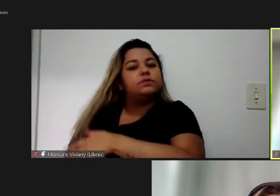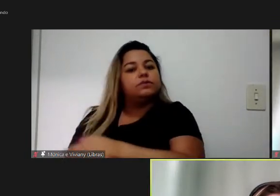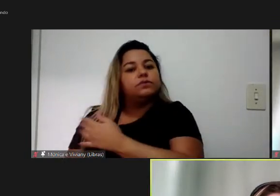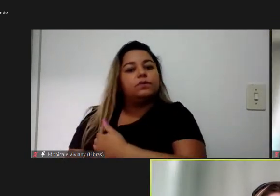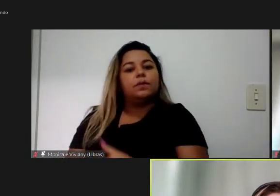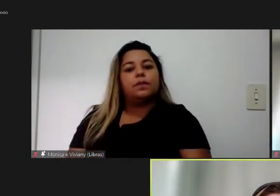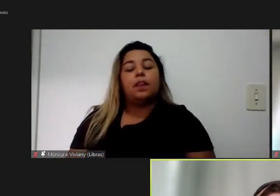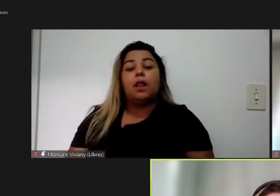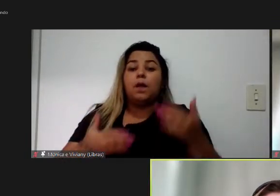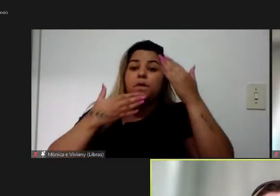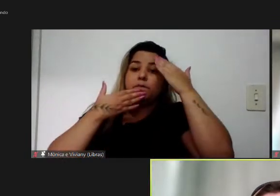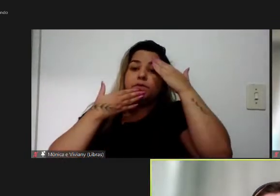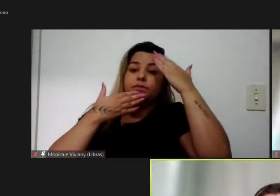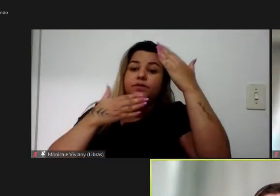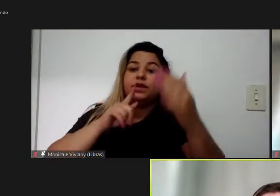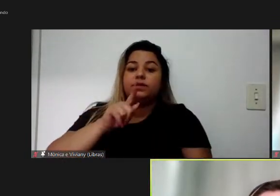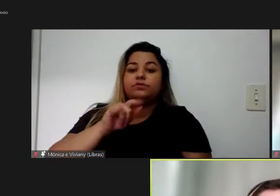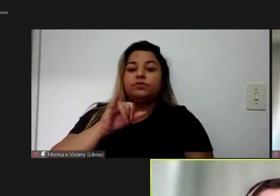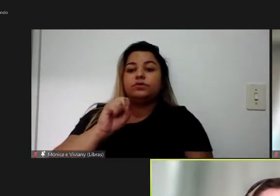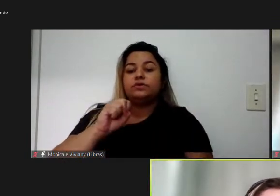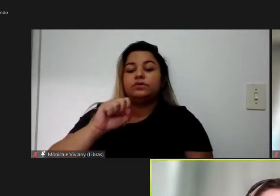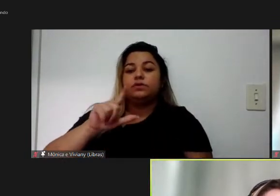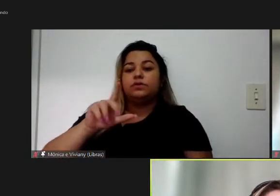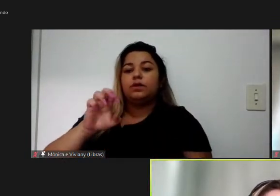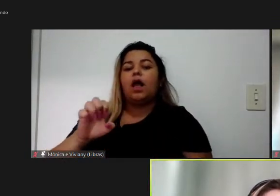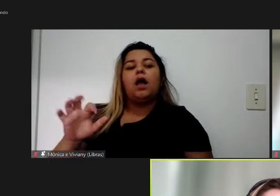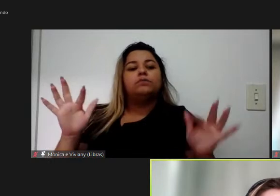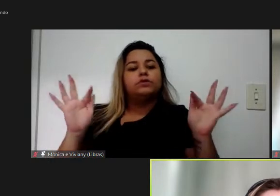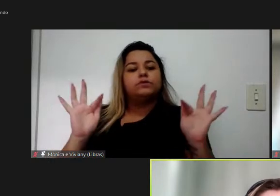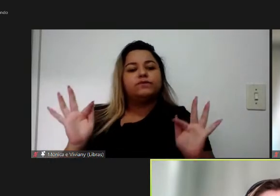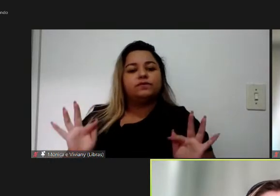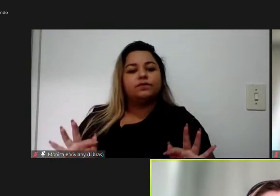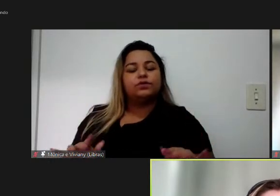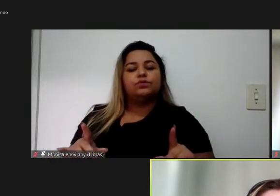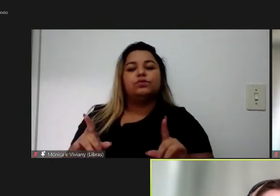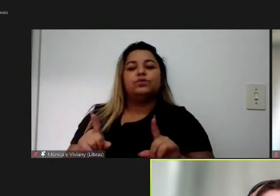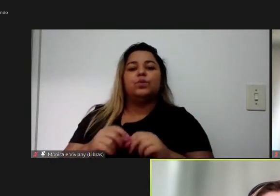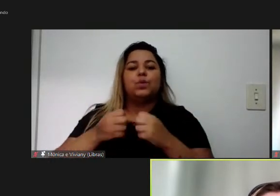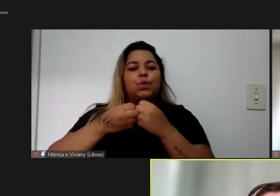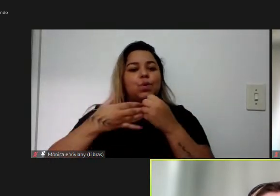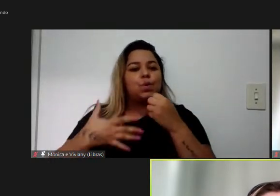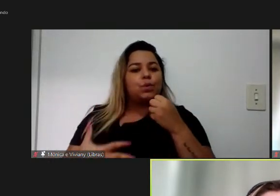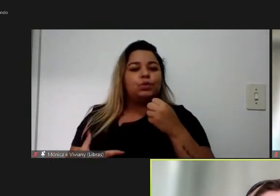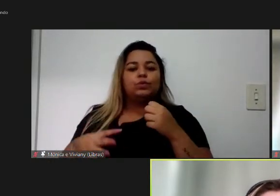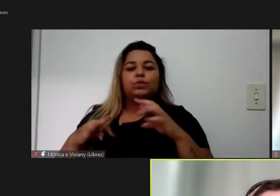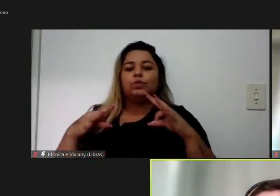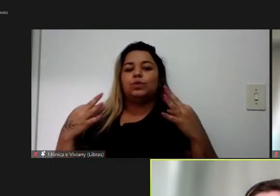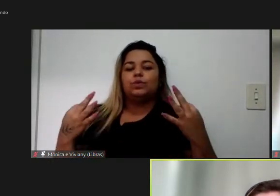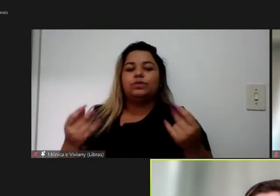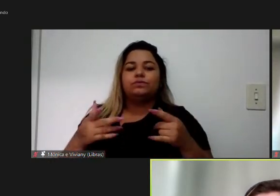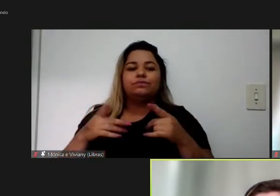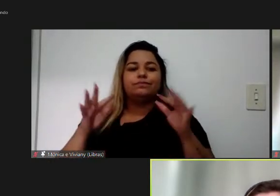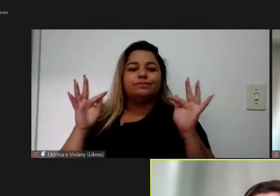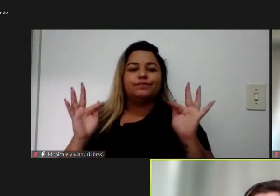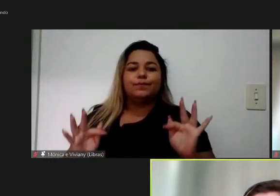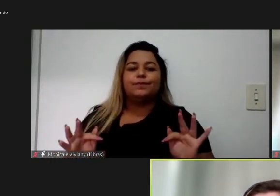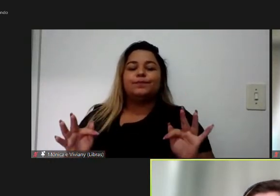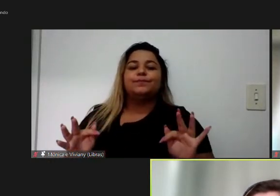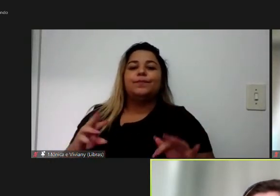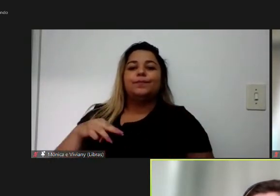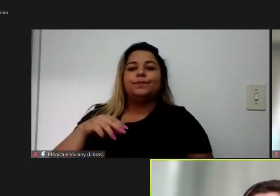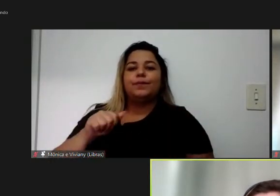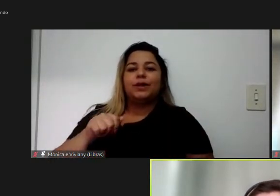Muito obrigada, Gisele. Thank you very much, Gisele. Congratulations. Many people are congratulating you, being